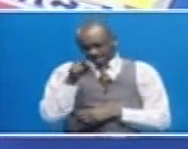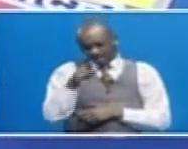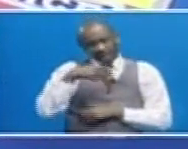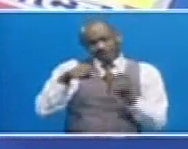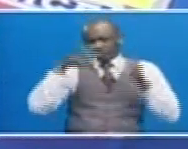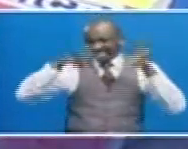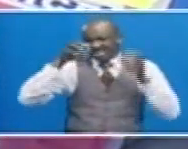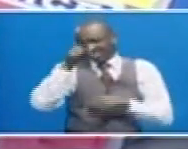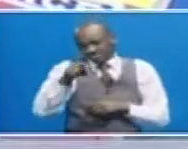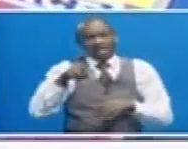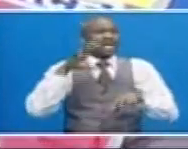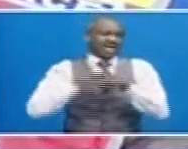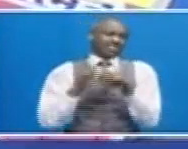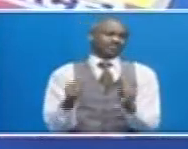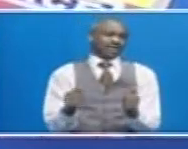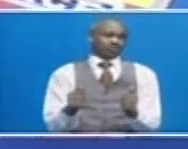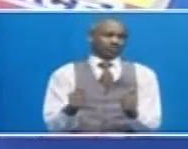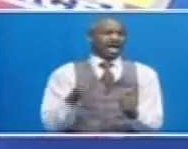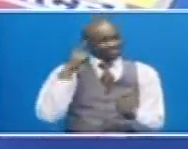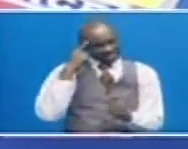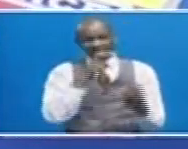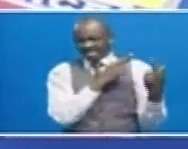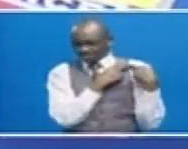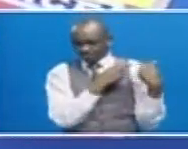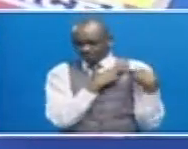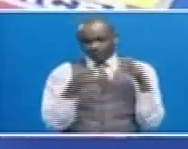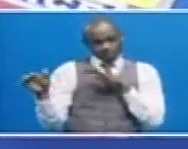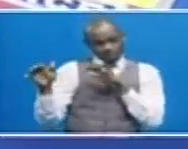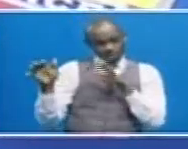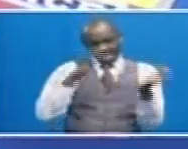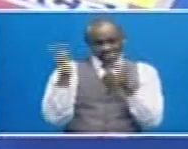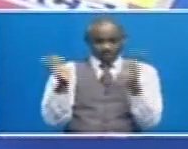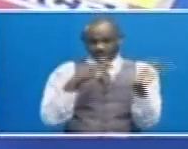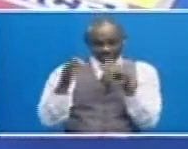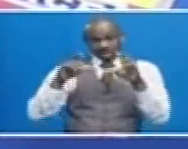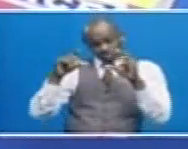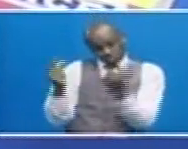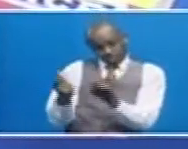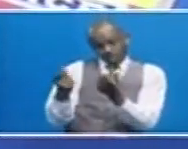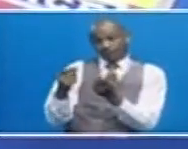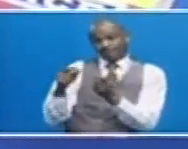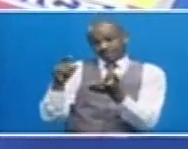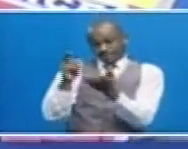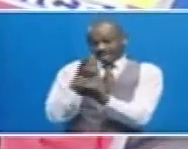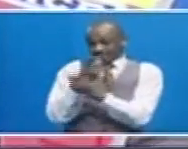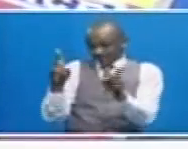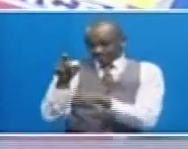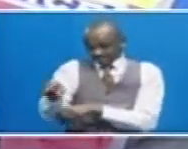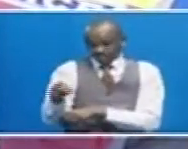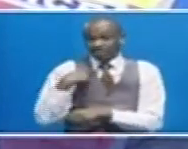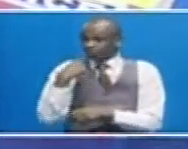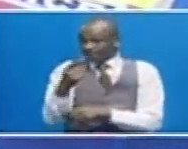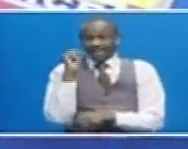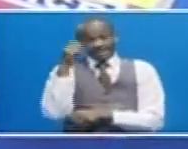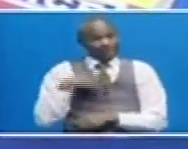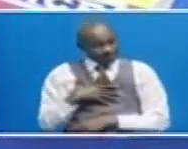Nino. Hatuchapokea. Ni jukumu ya Kenya Meteorological Department wajitokeze na wataambia wa Kenya ukweli ya kwamba kama